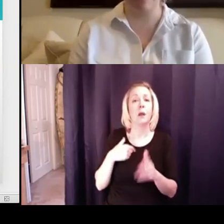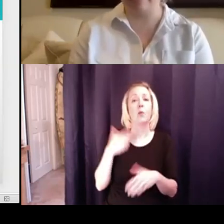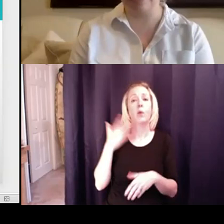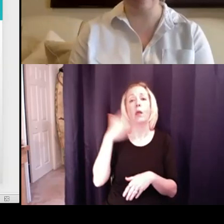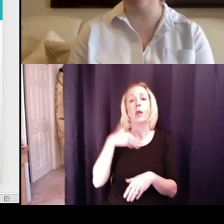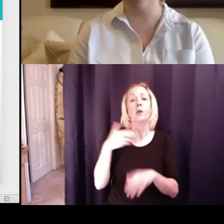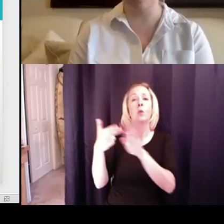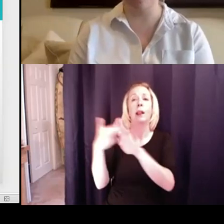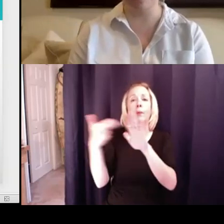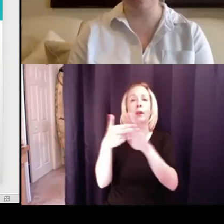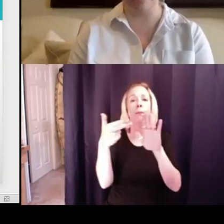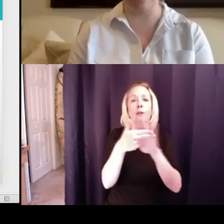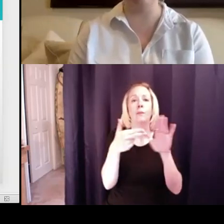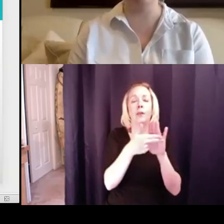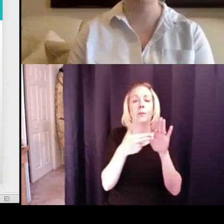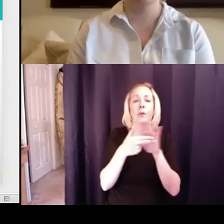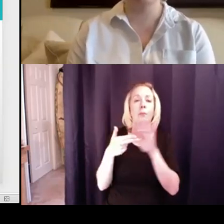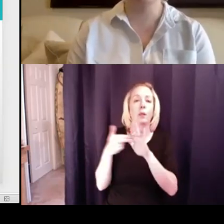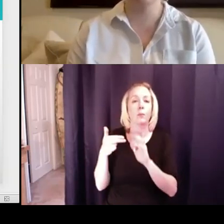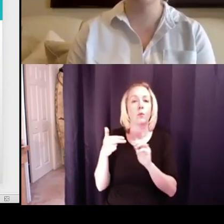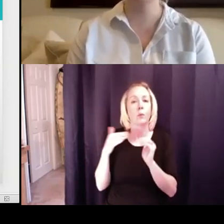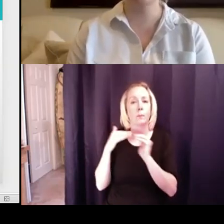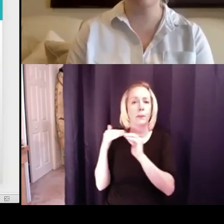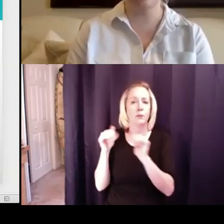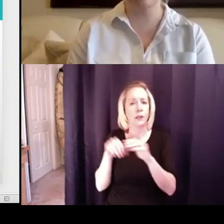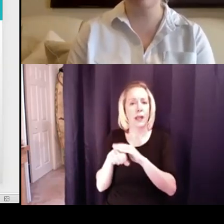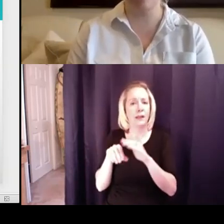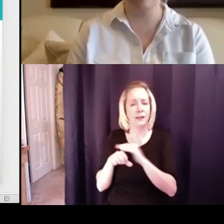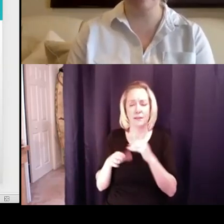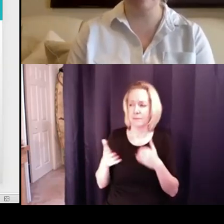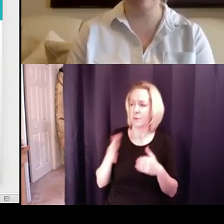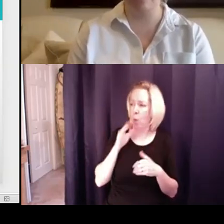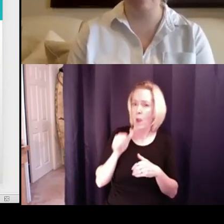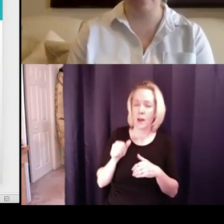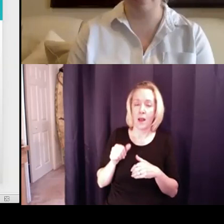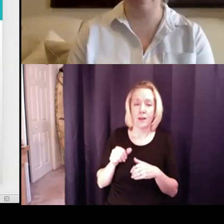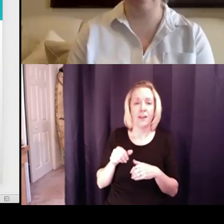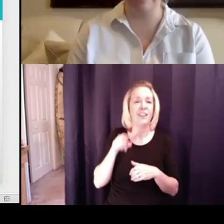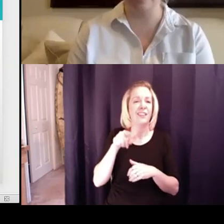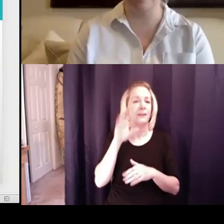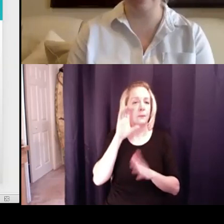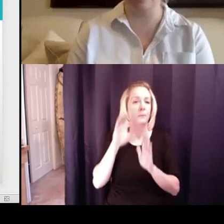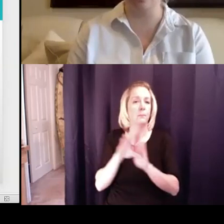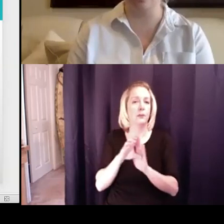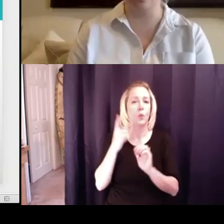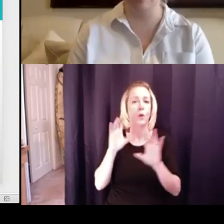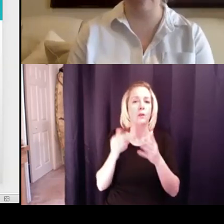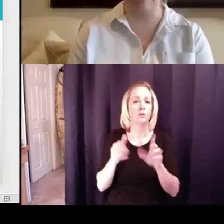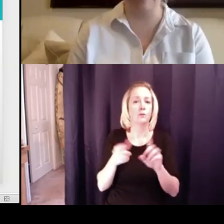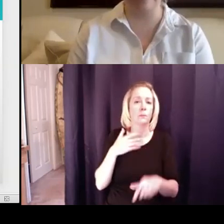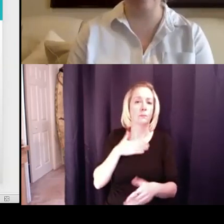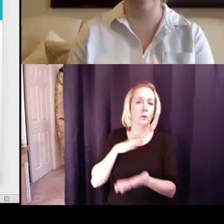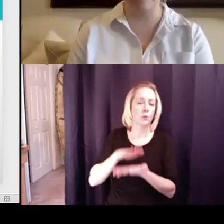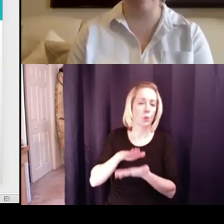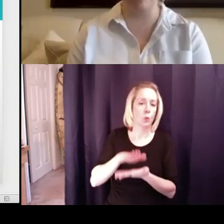amount of access that their typical peers have. So this was just some carts that are in one of our classrooms at school for a child